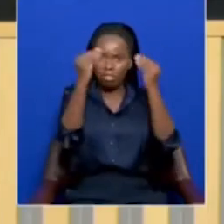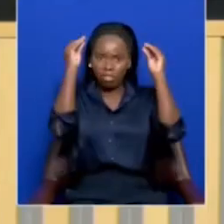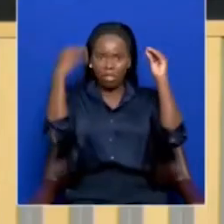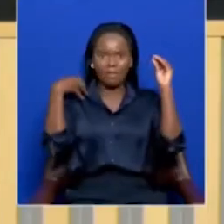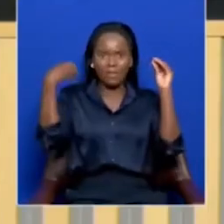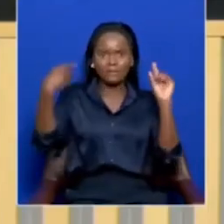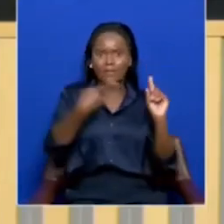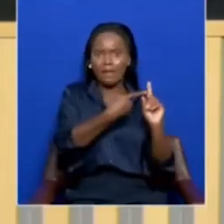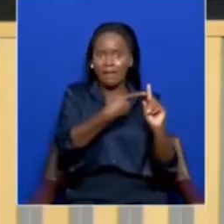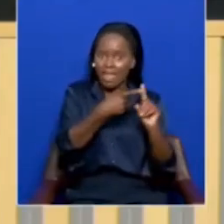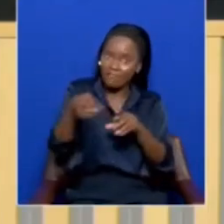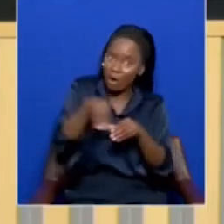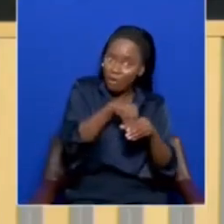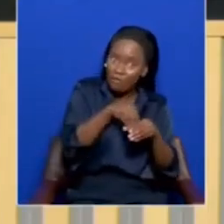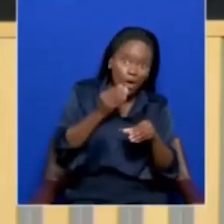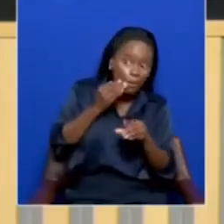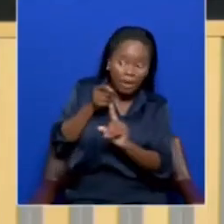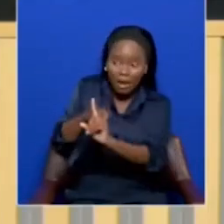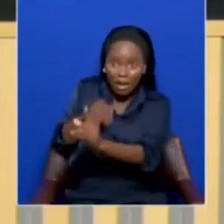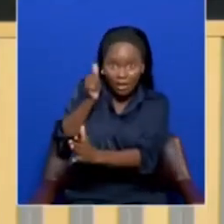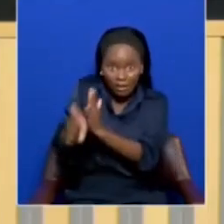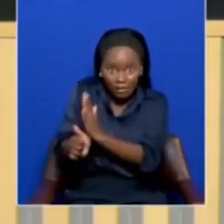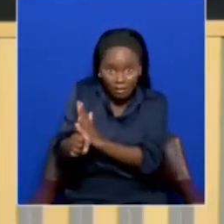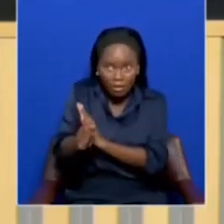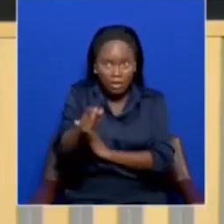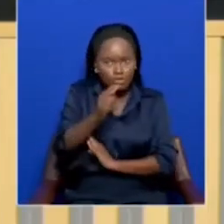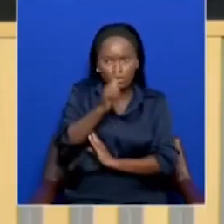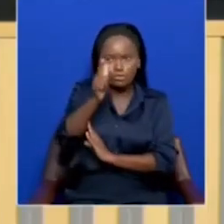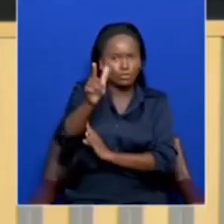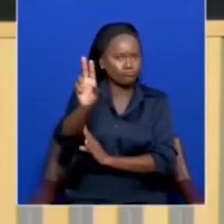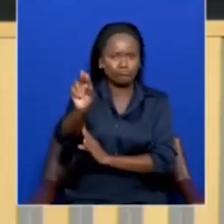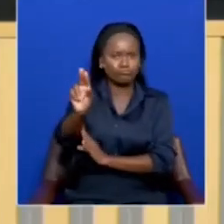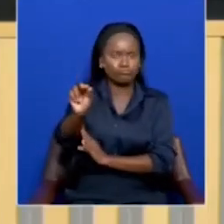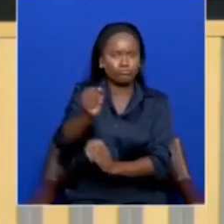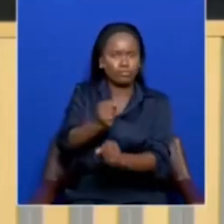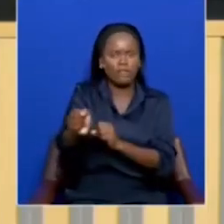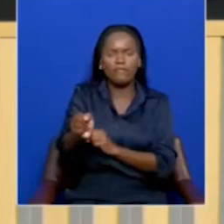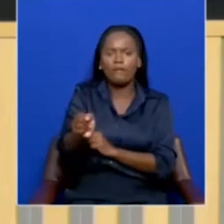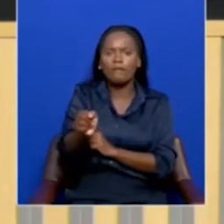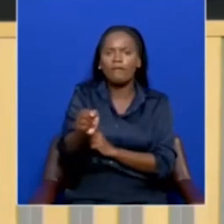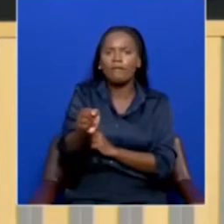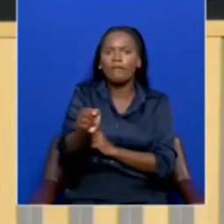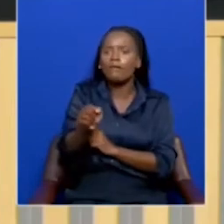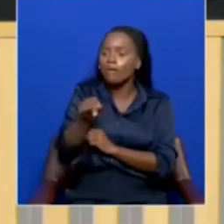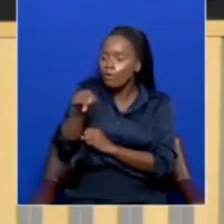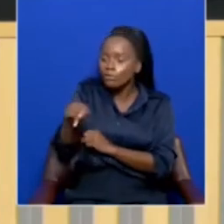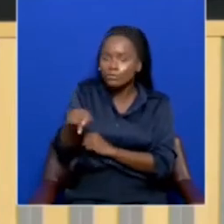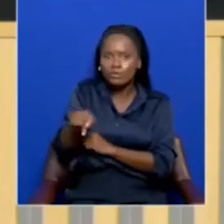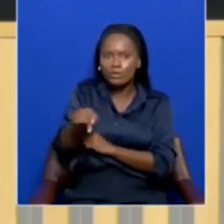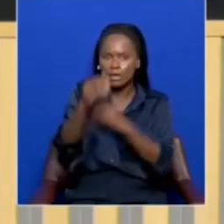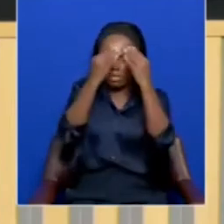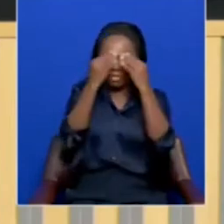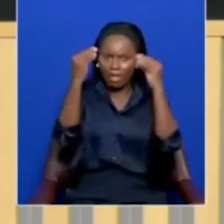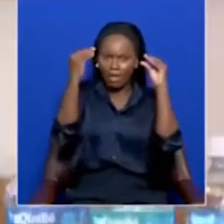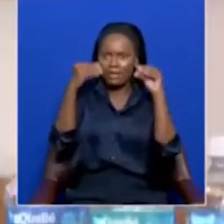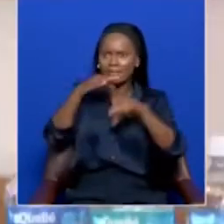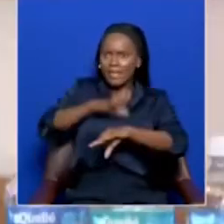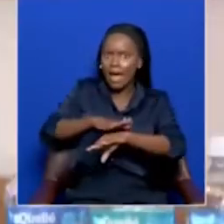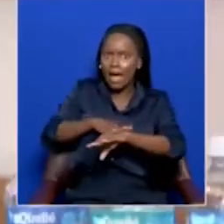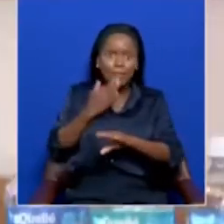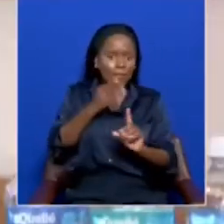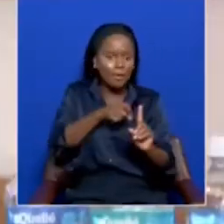not even a minister of police, so he was not involved. He was not involved at all. I see